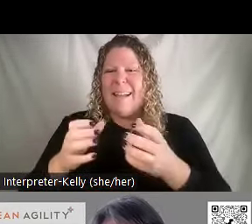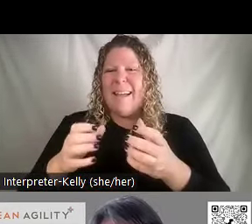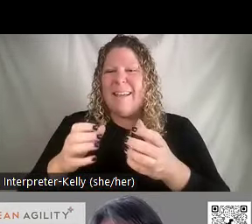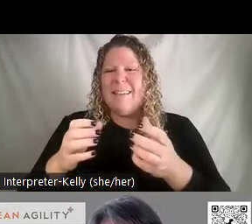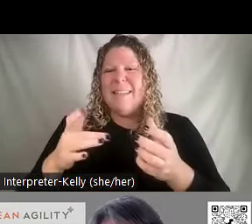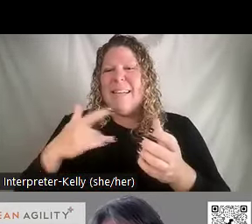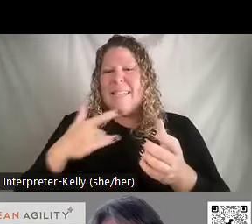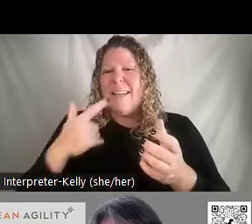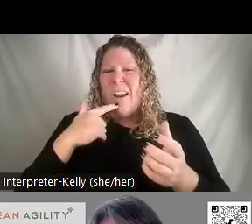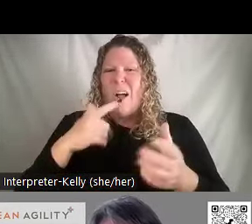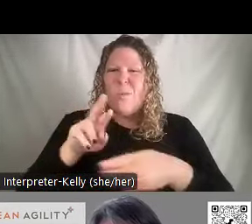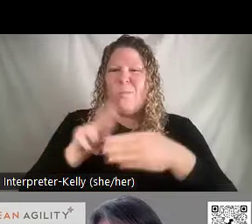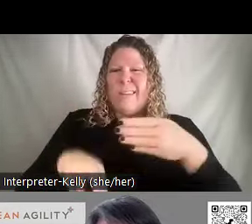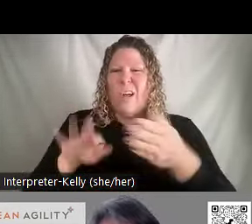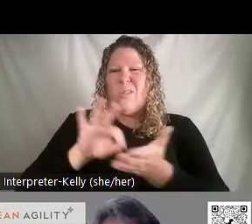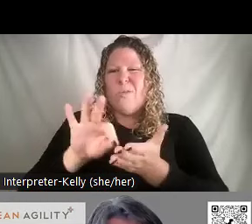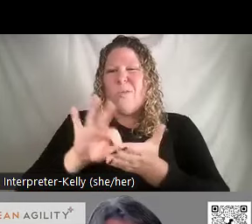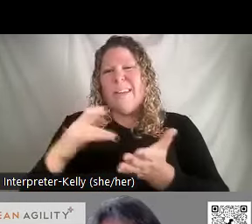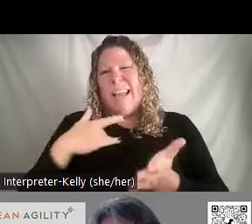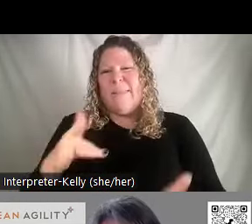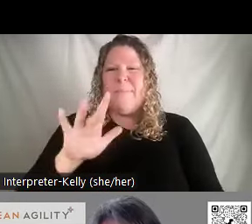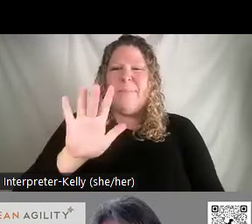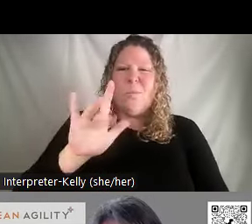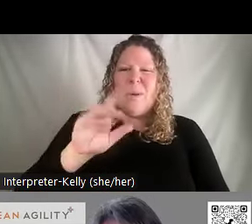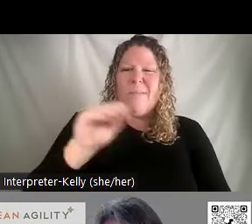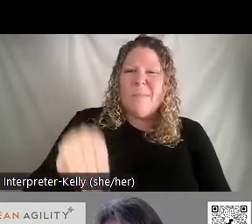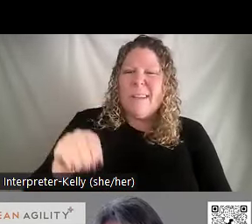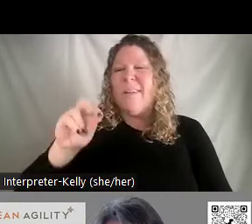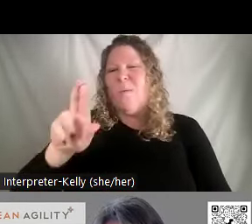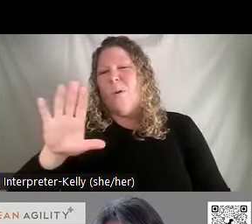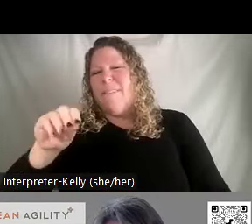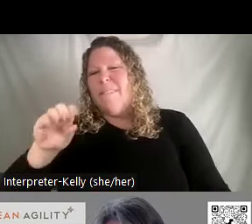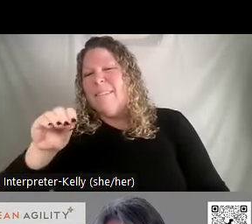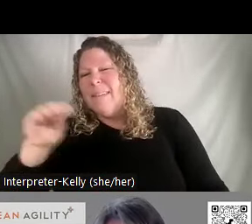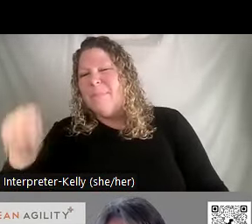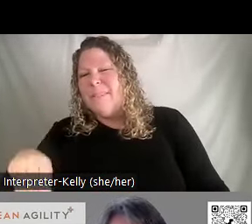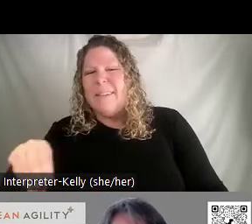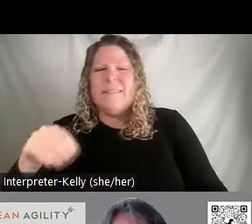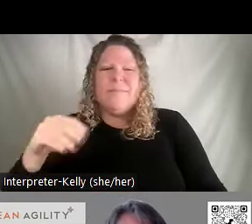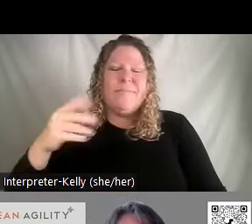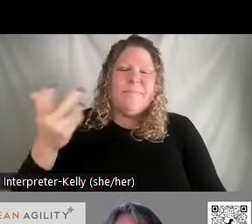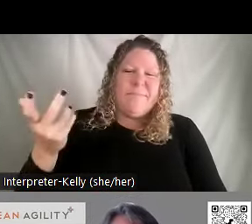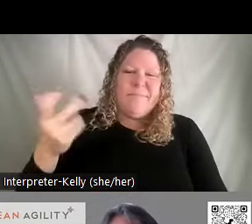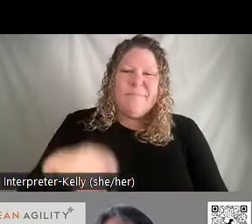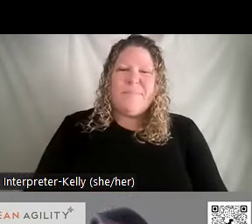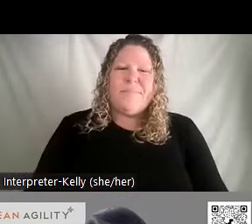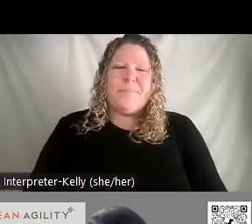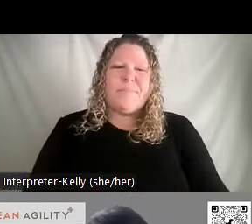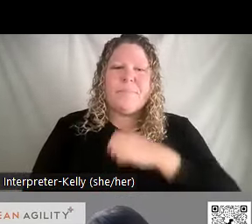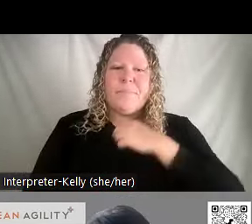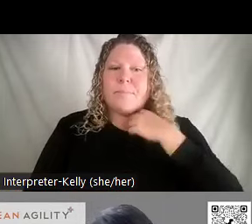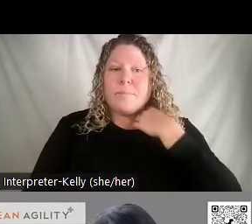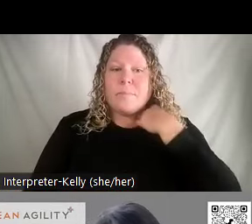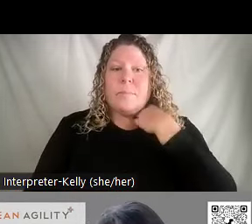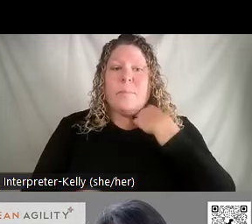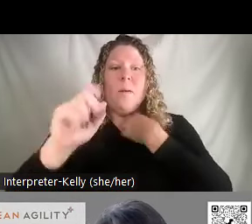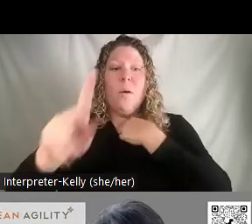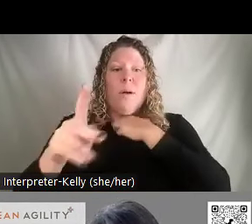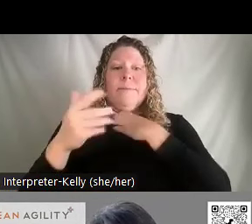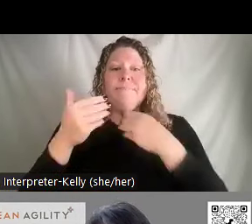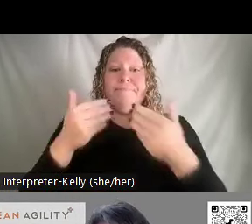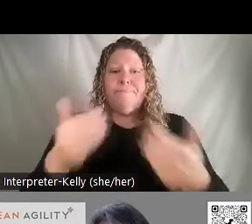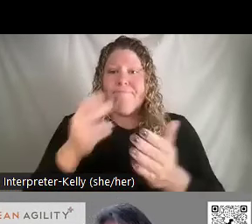and 50% because the buy-in is not nearly where it needs to be and their execution isn't that realistic. All right, let's start with the first topic. Let's go into